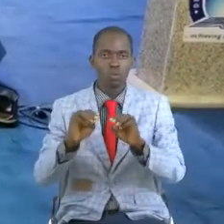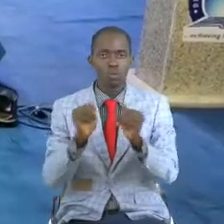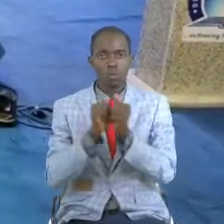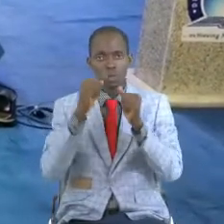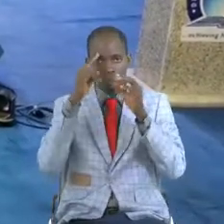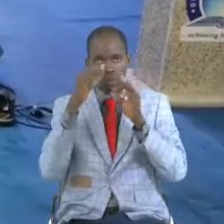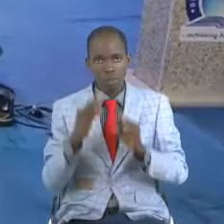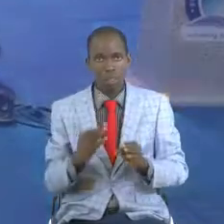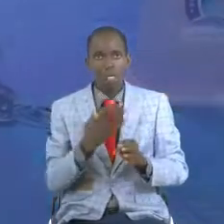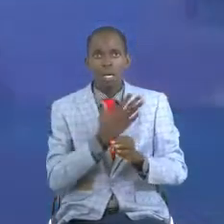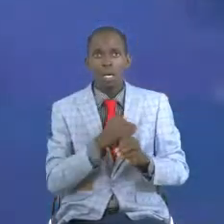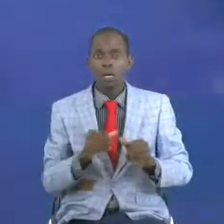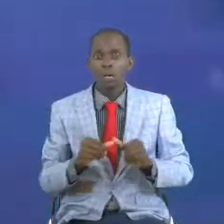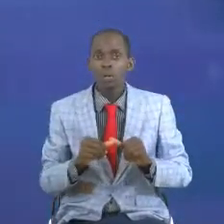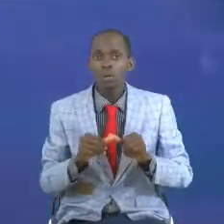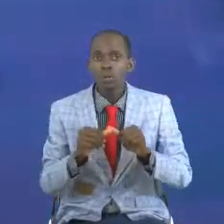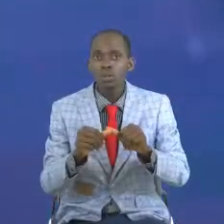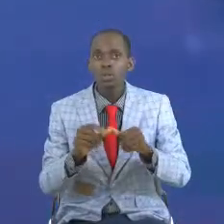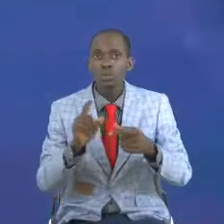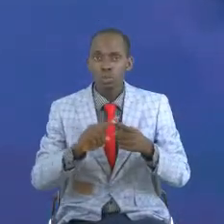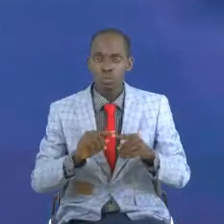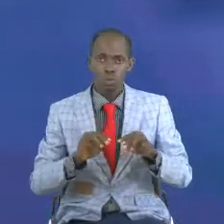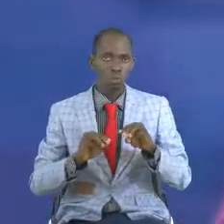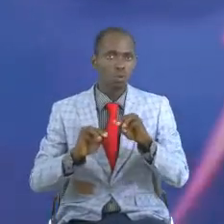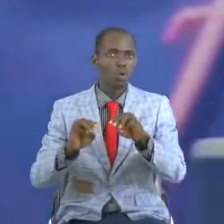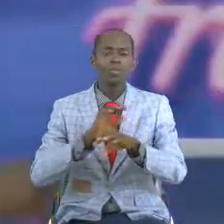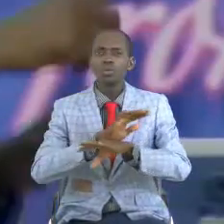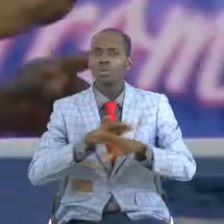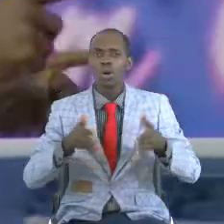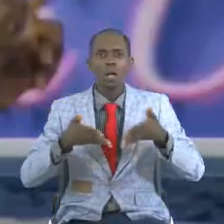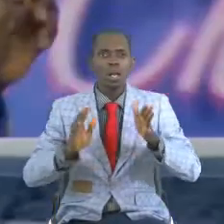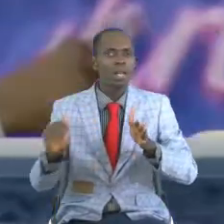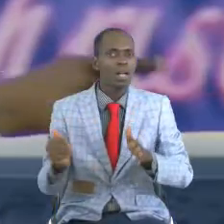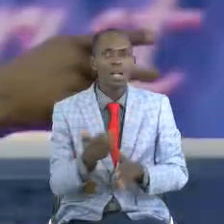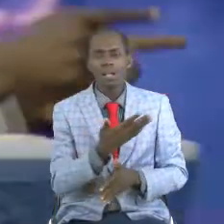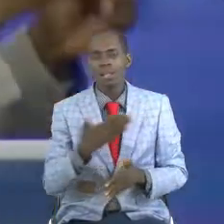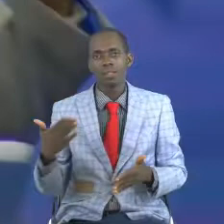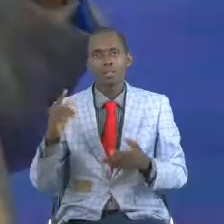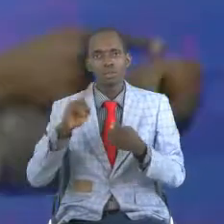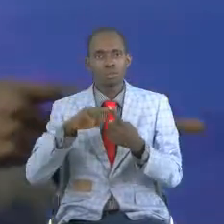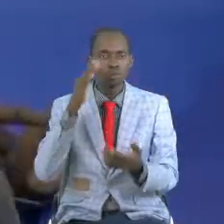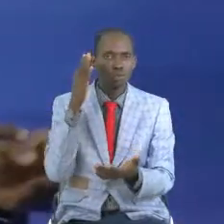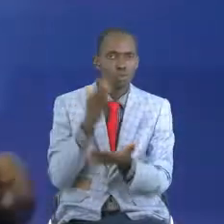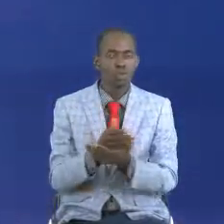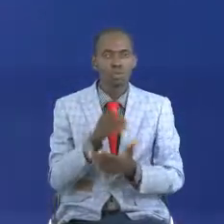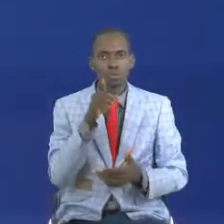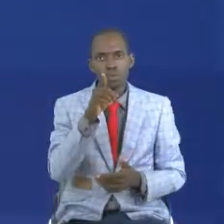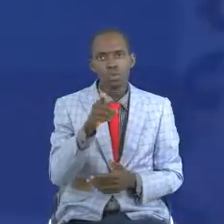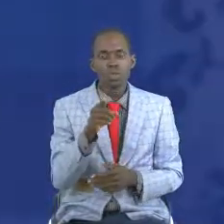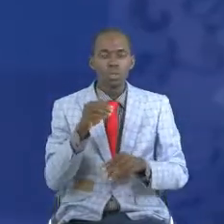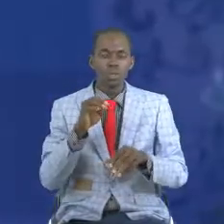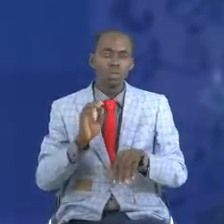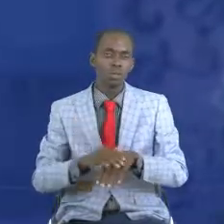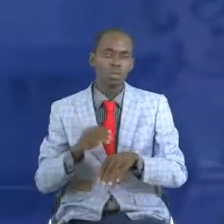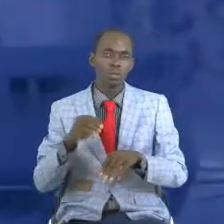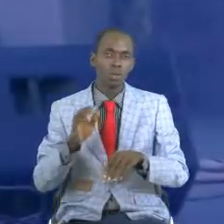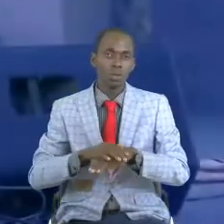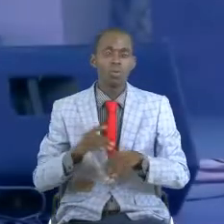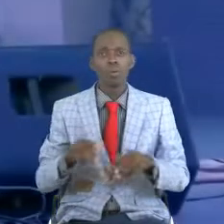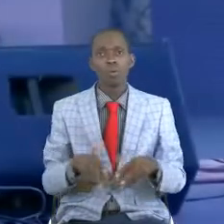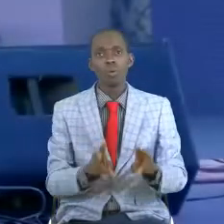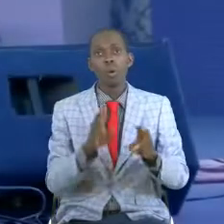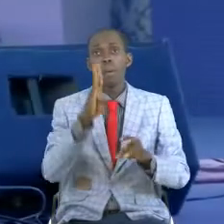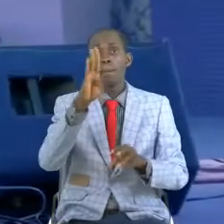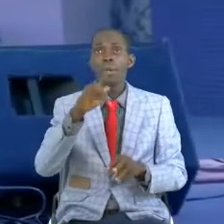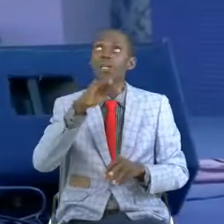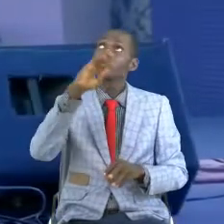on moving, diligence, and I don't allow anything to stop me in the way. By the grace of God, you